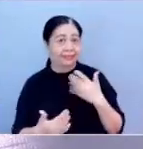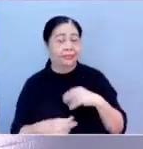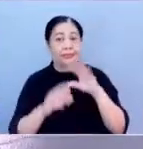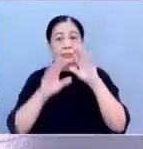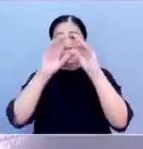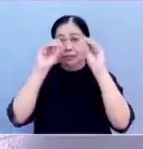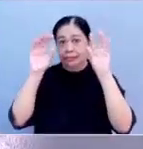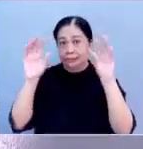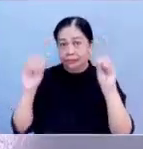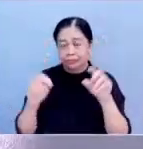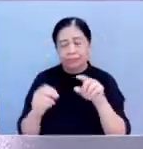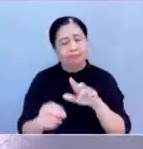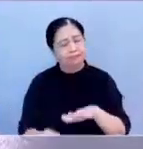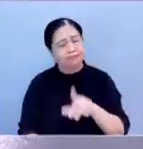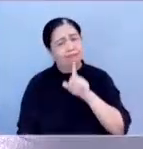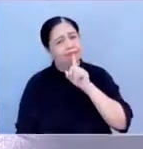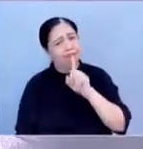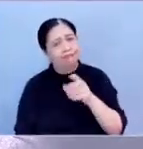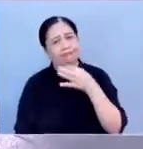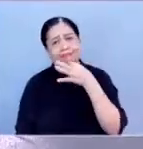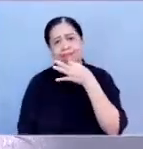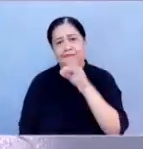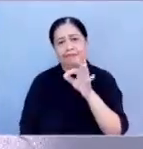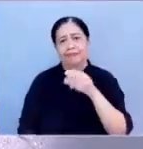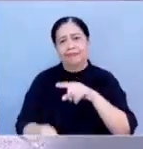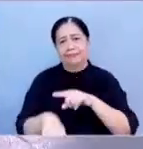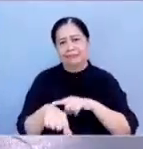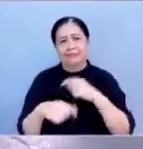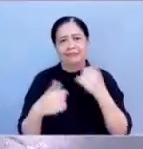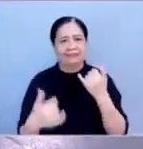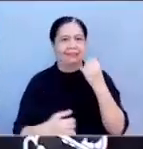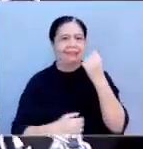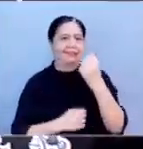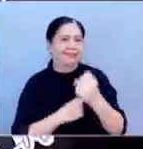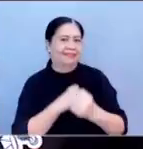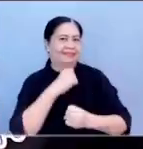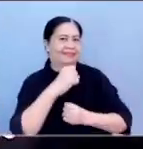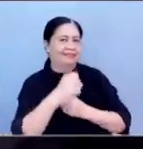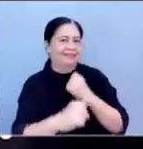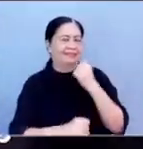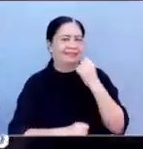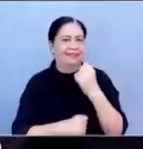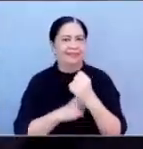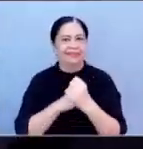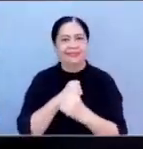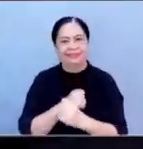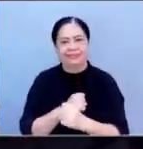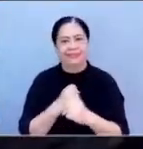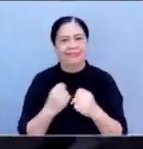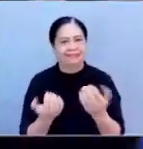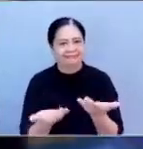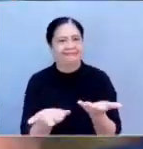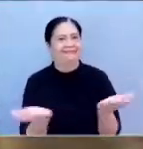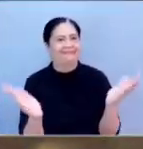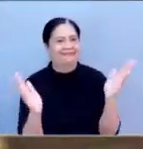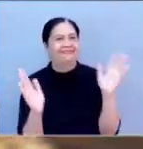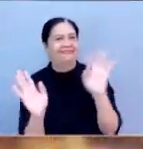Christmas is my favorite time of year. Backup